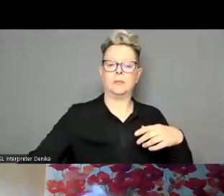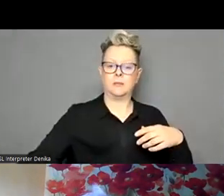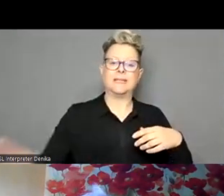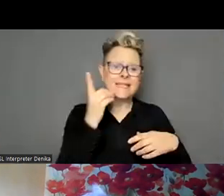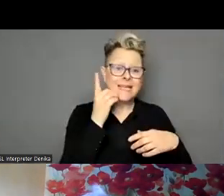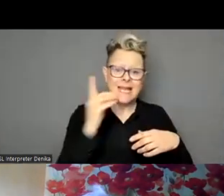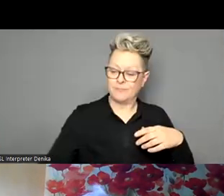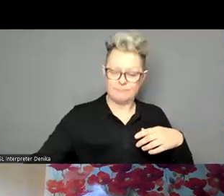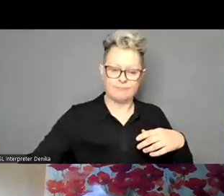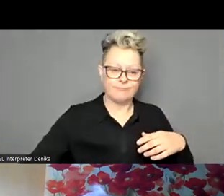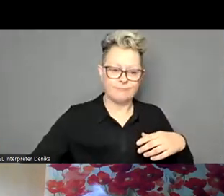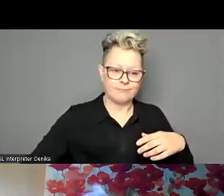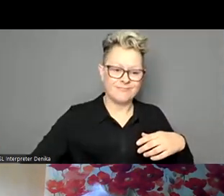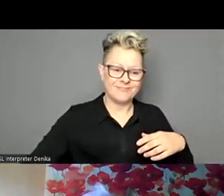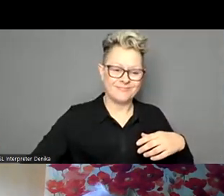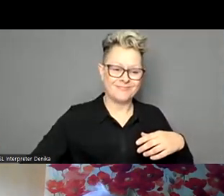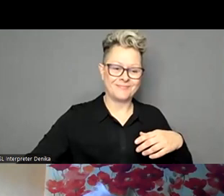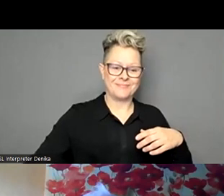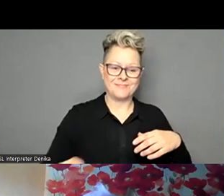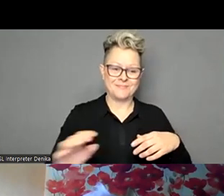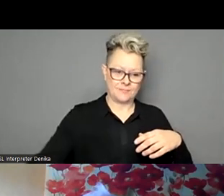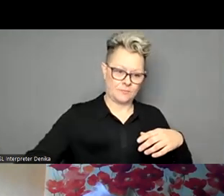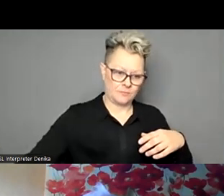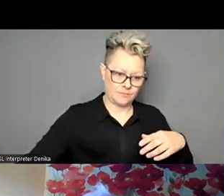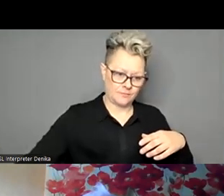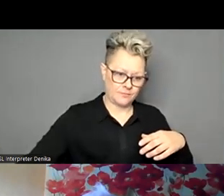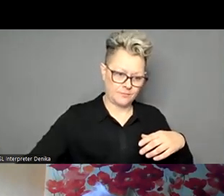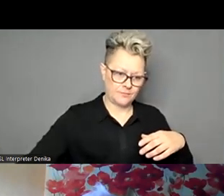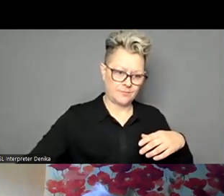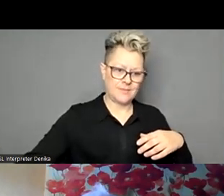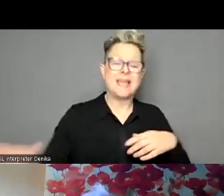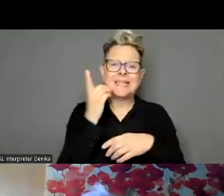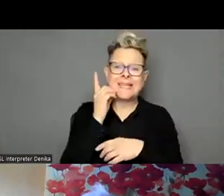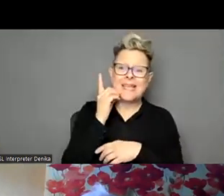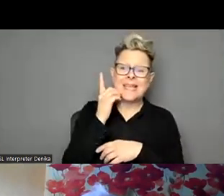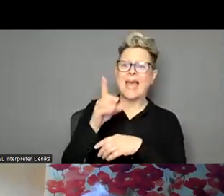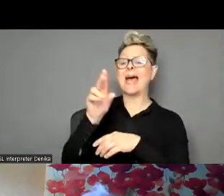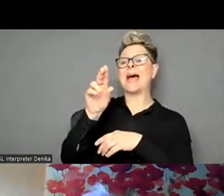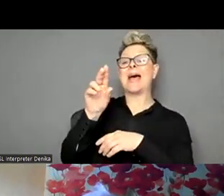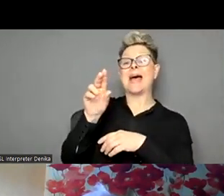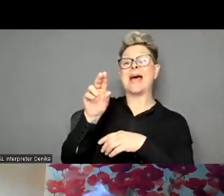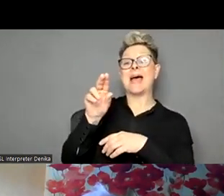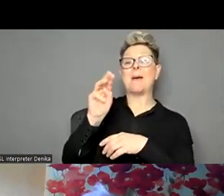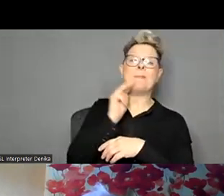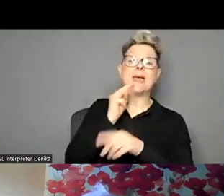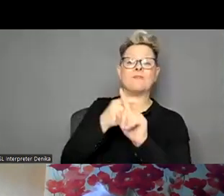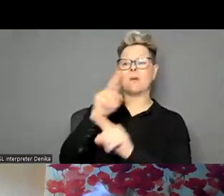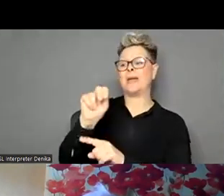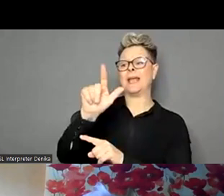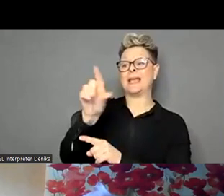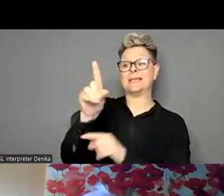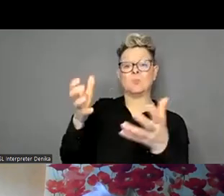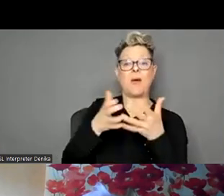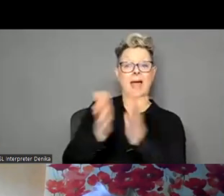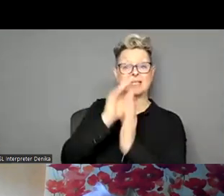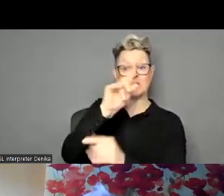Danica, Megan is from an LAD, and she wants to know if she can ask a question. So maybe